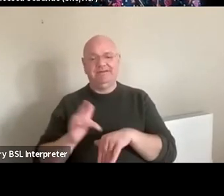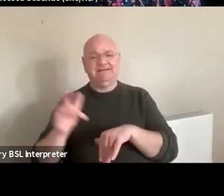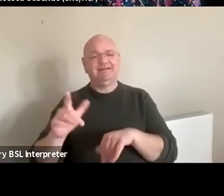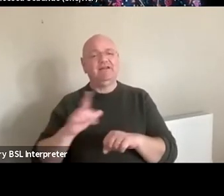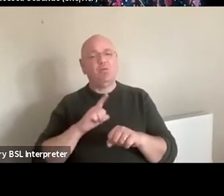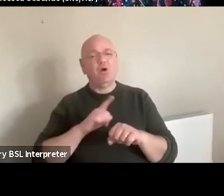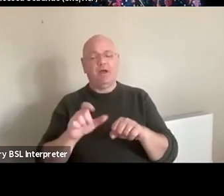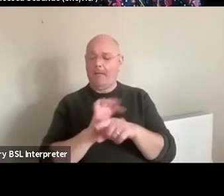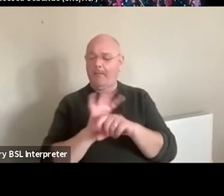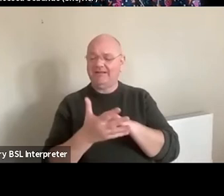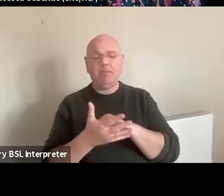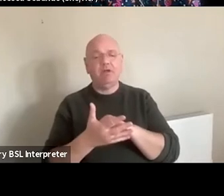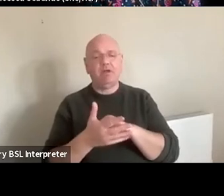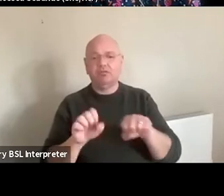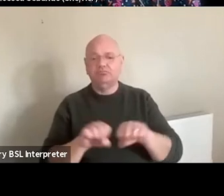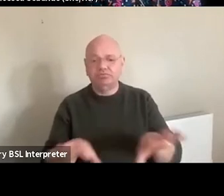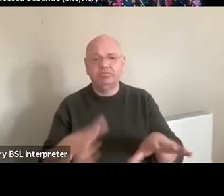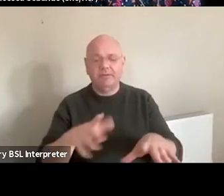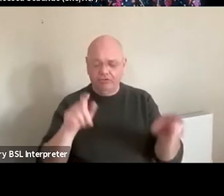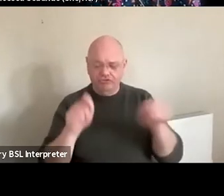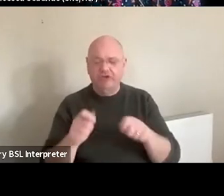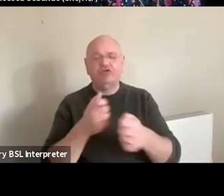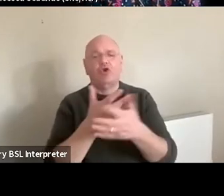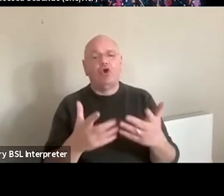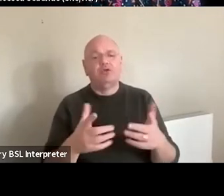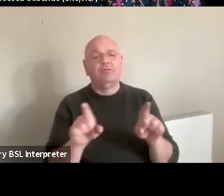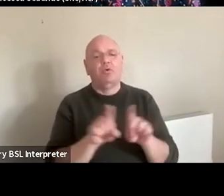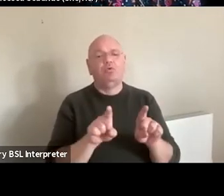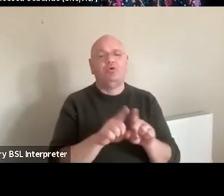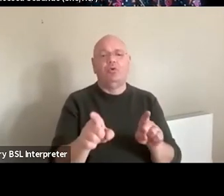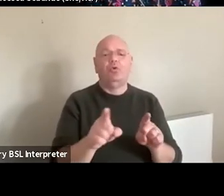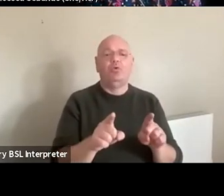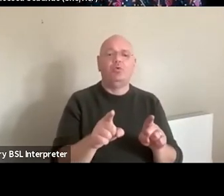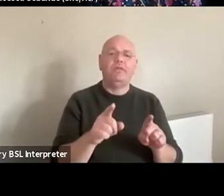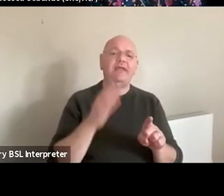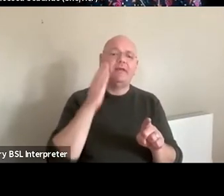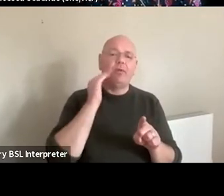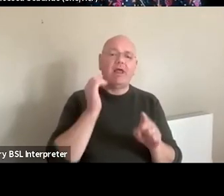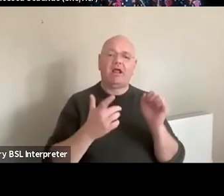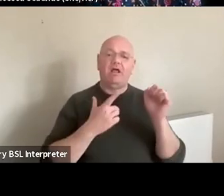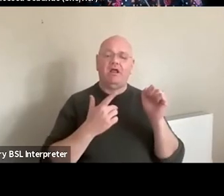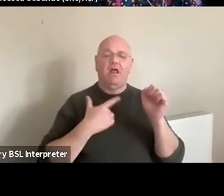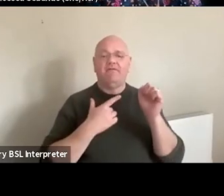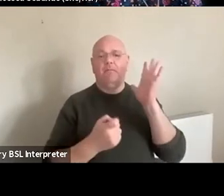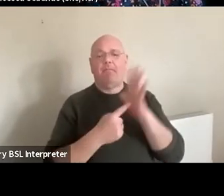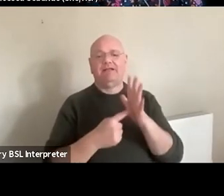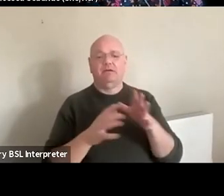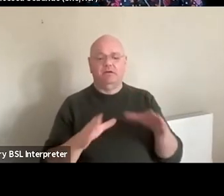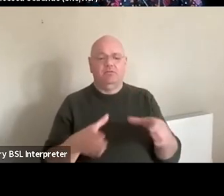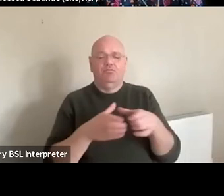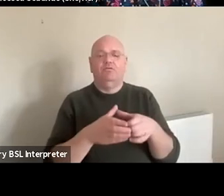but also with what has happened with BLM in Bristol particularly, we brought together a diverse group